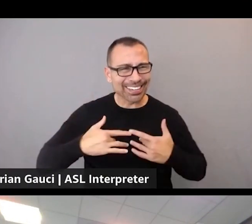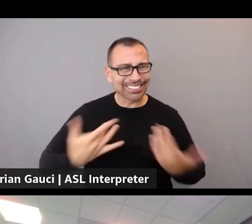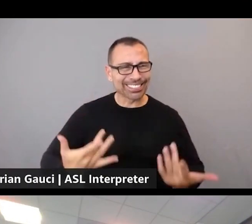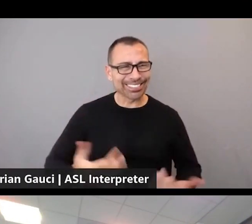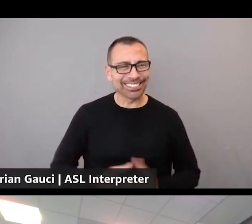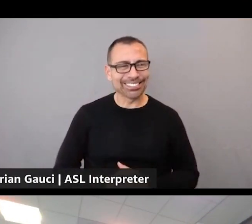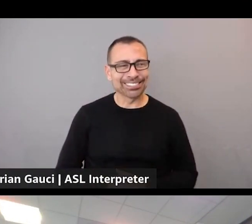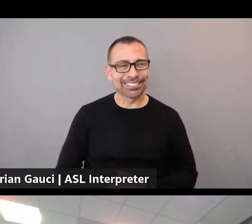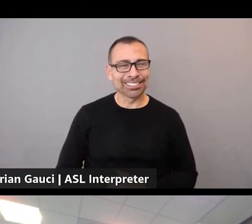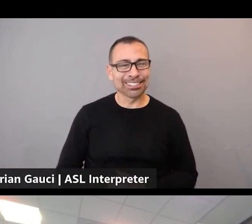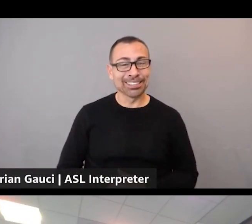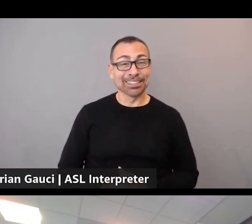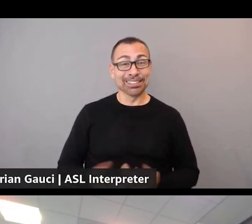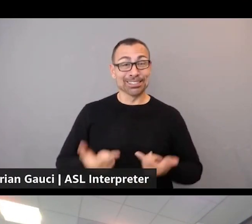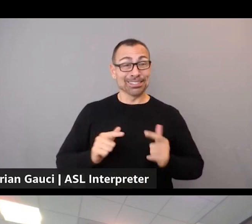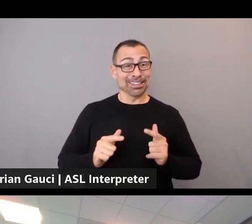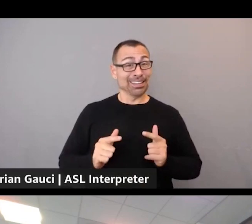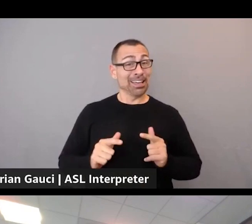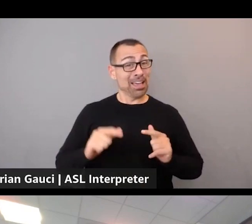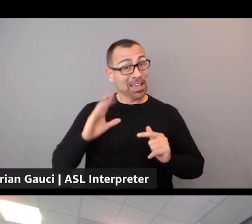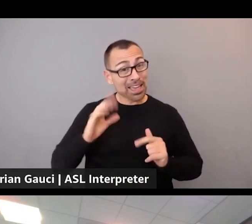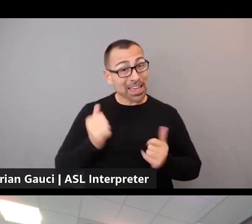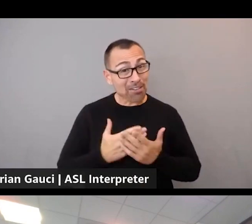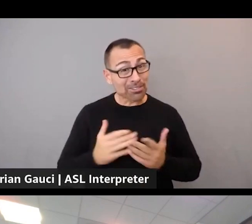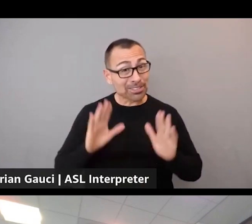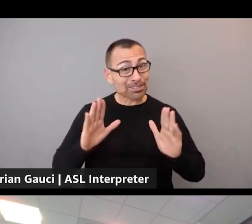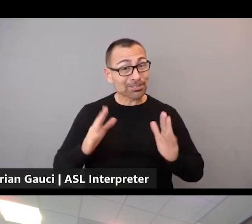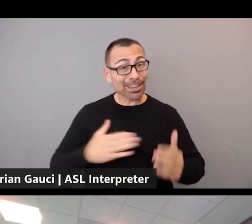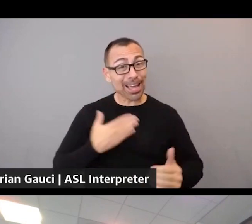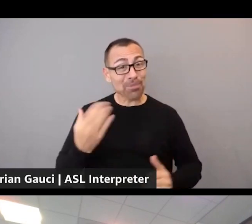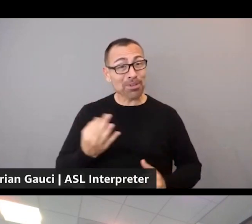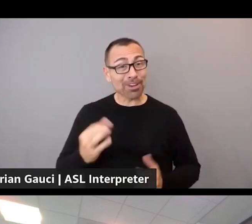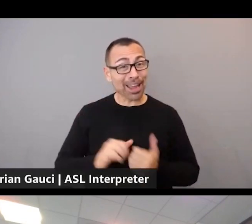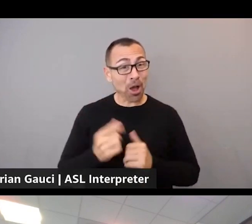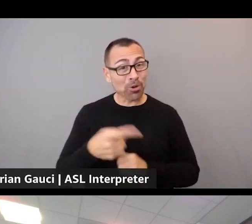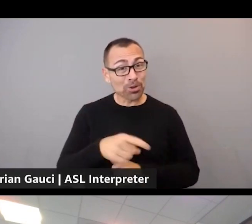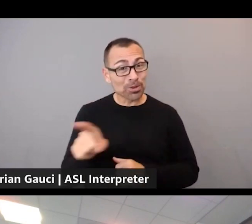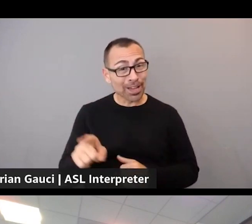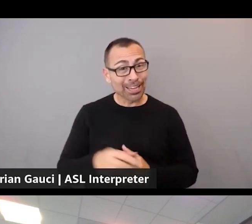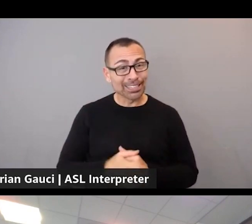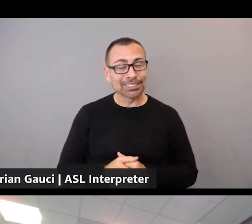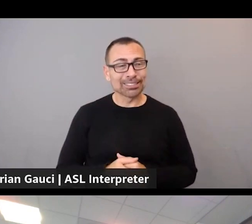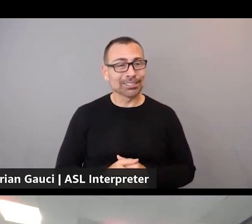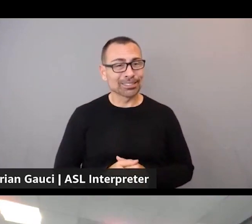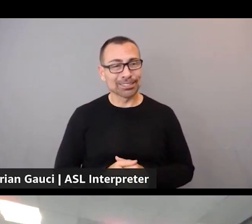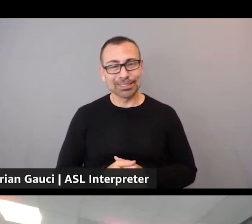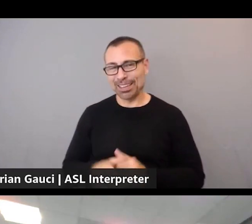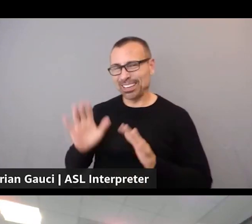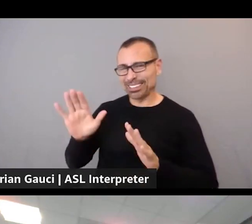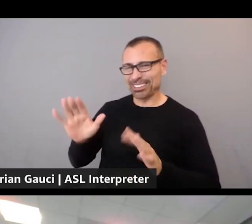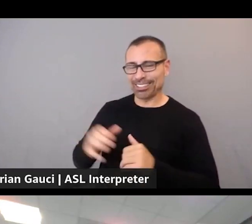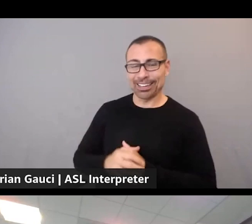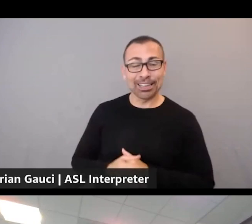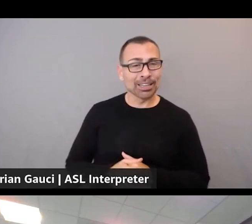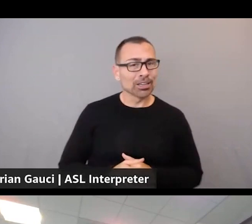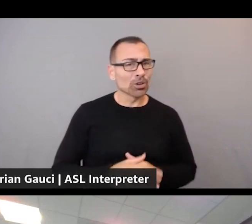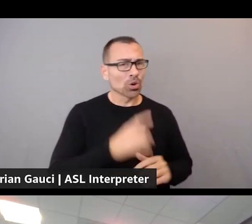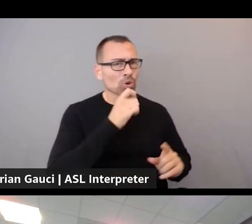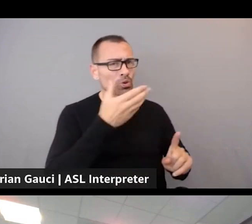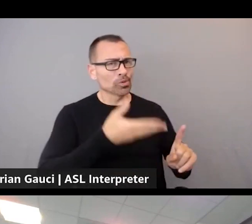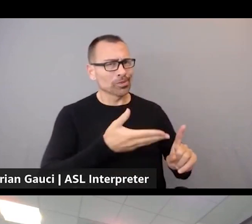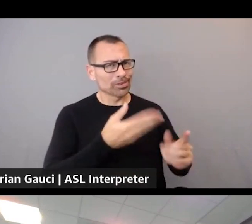Hey, everything's going great. Happy Friday. How are you all? Friday. Tell the people Great, about yourself, great. please. Hey, I